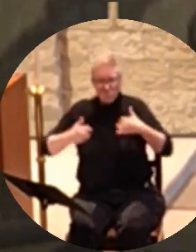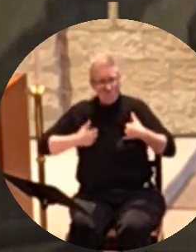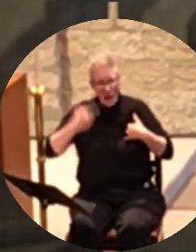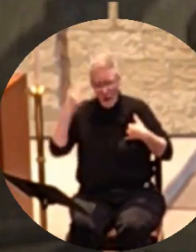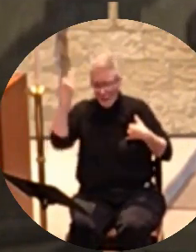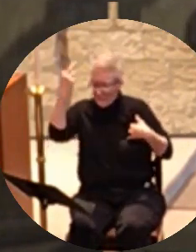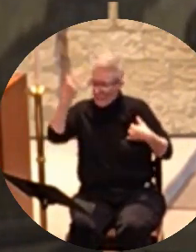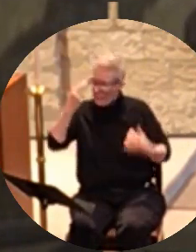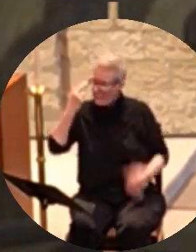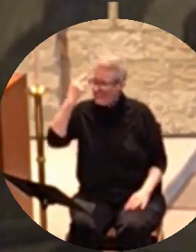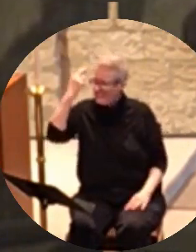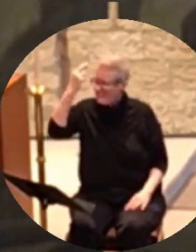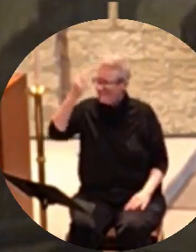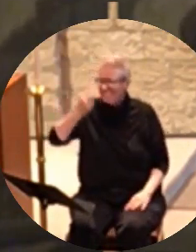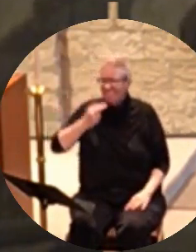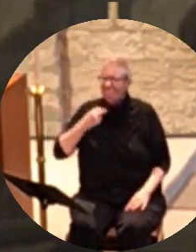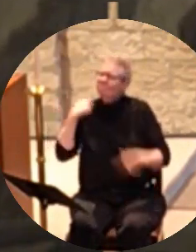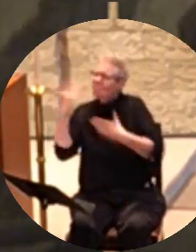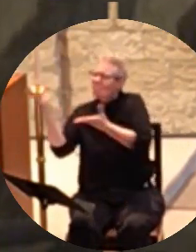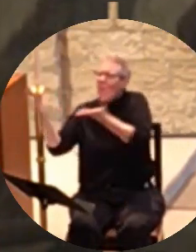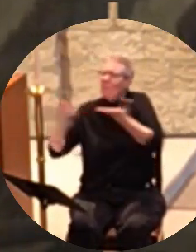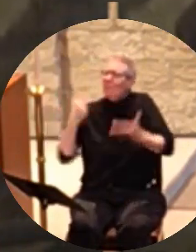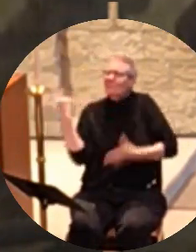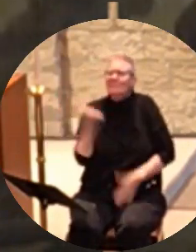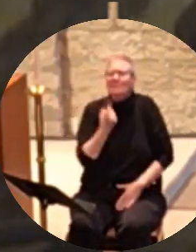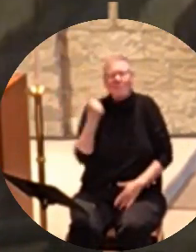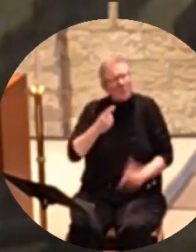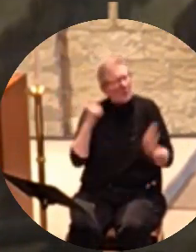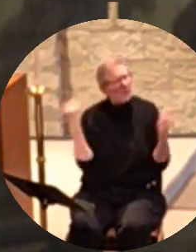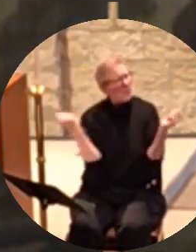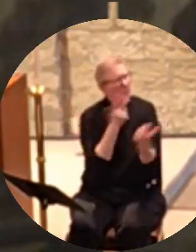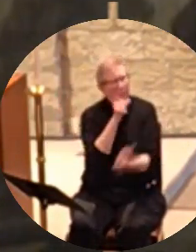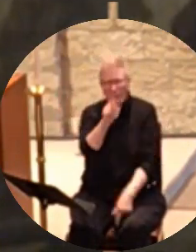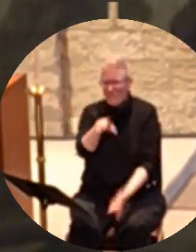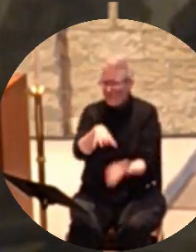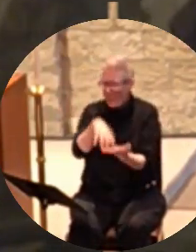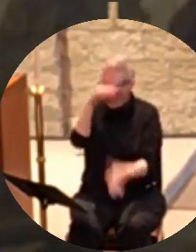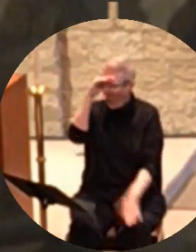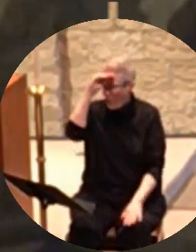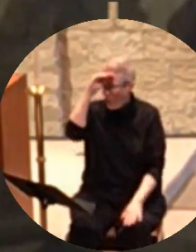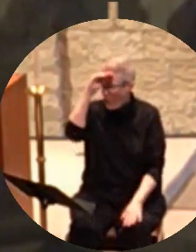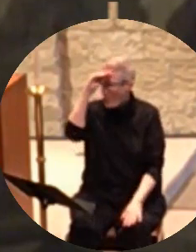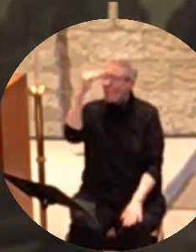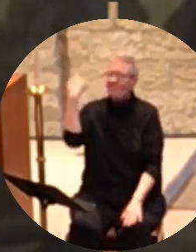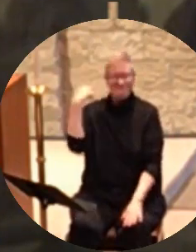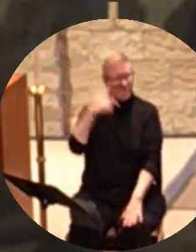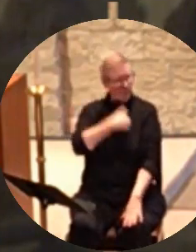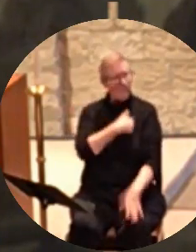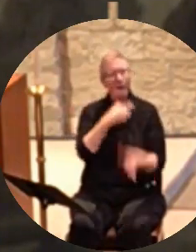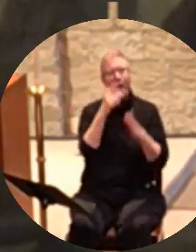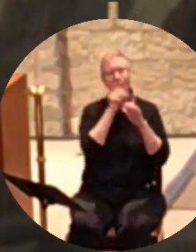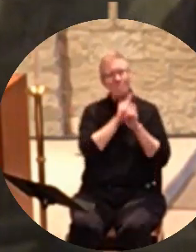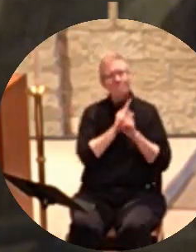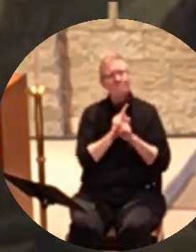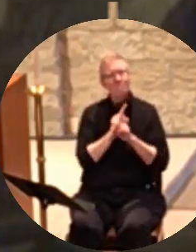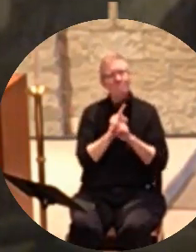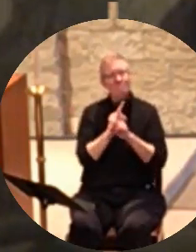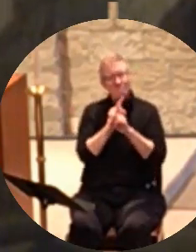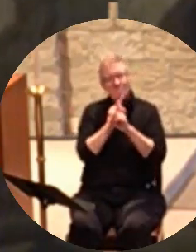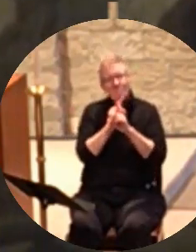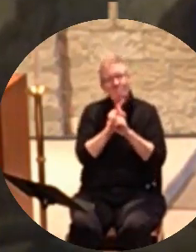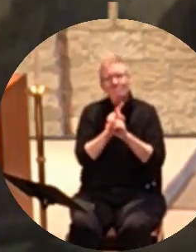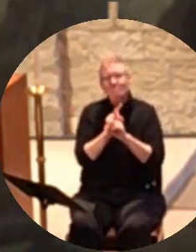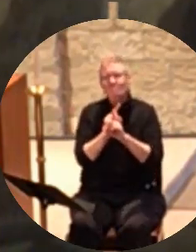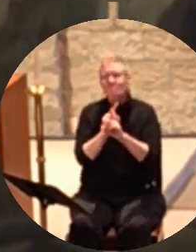bringing something we must learn, and we are led to